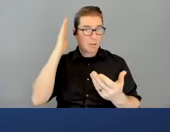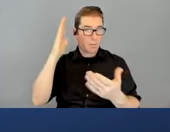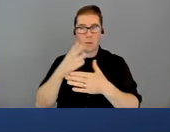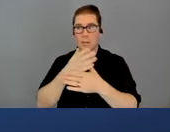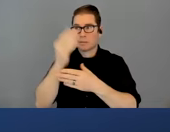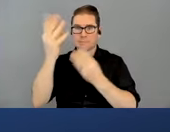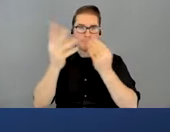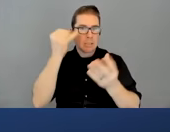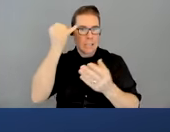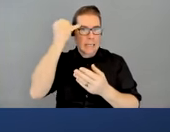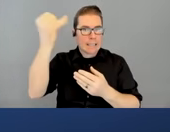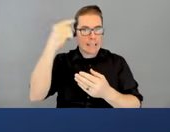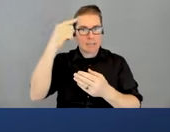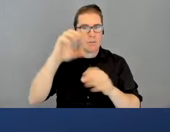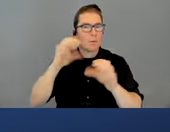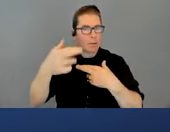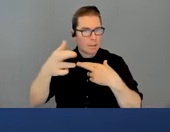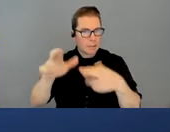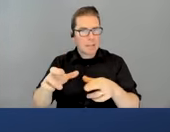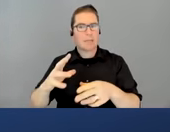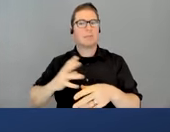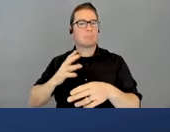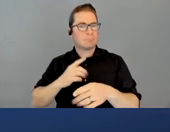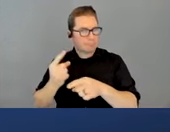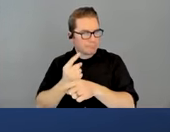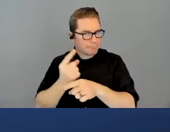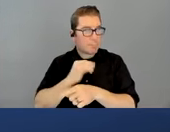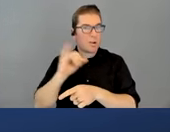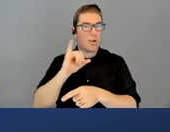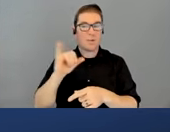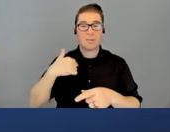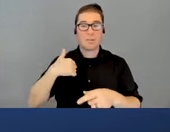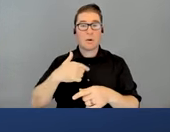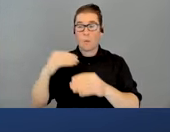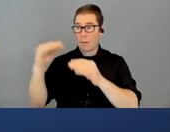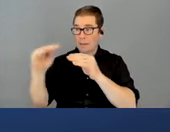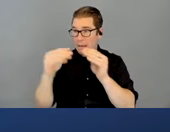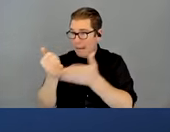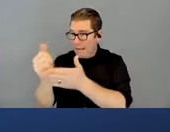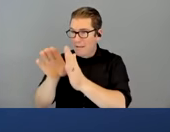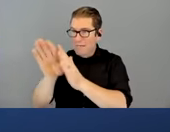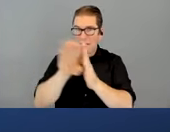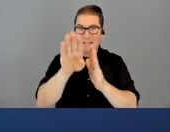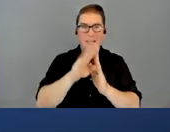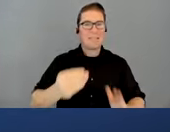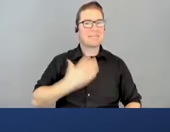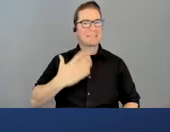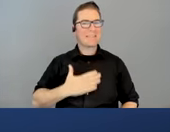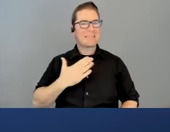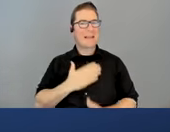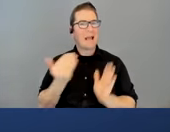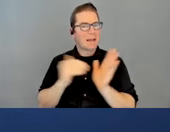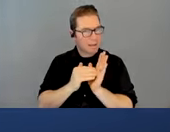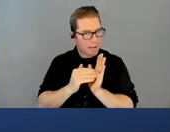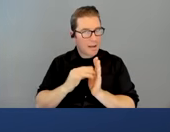to rediscover the joy of positively impacting student lives, and to start an